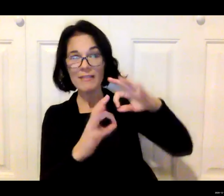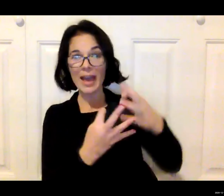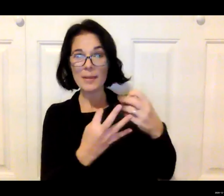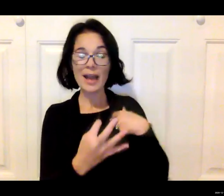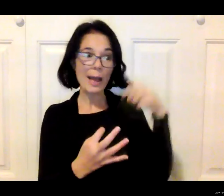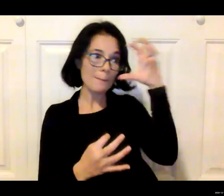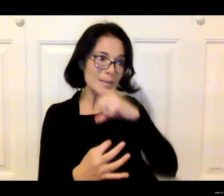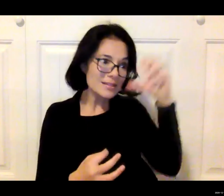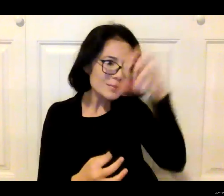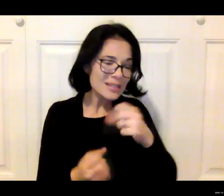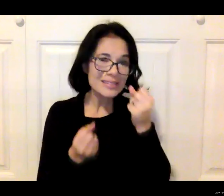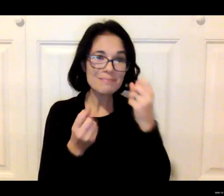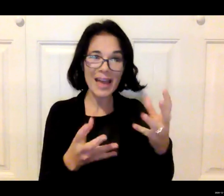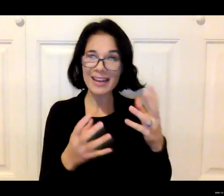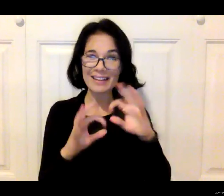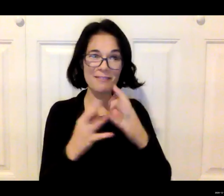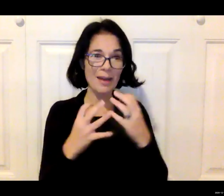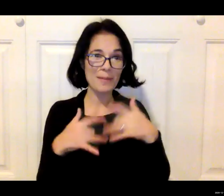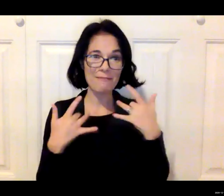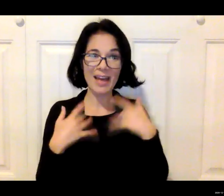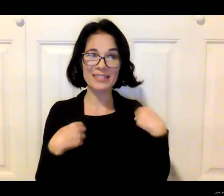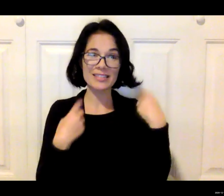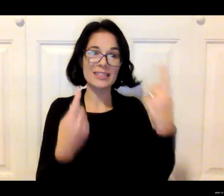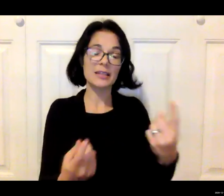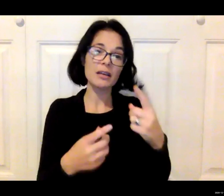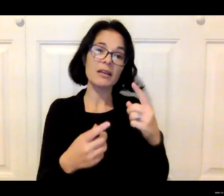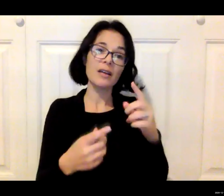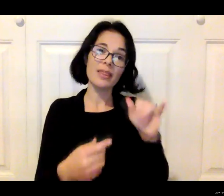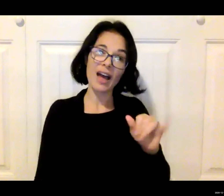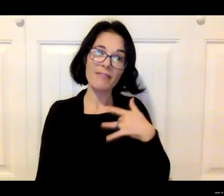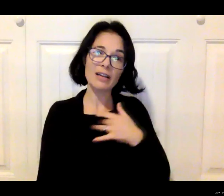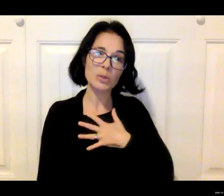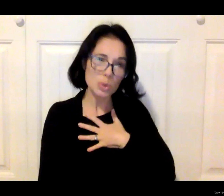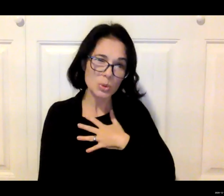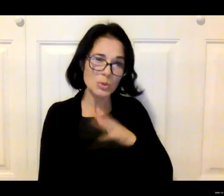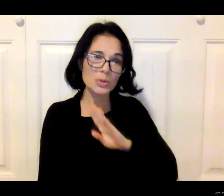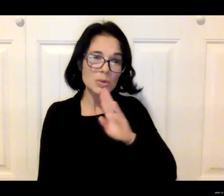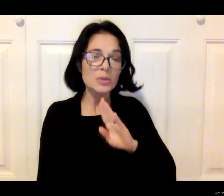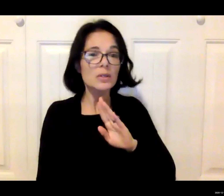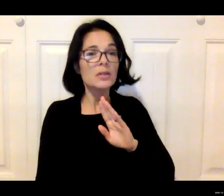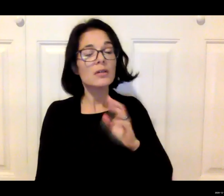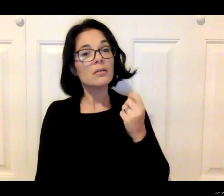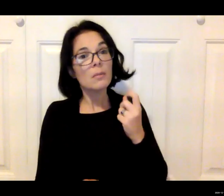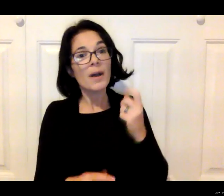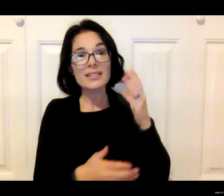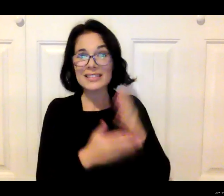frustrating. But at the same time, there are some family members who are at such great risk that